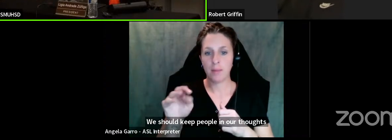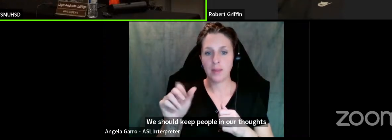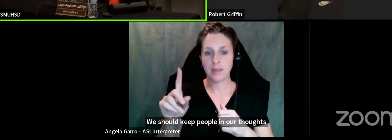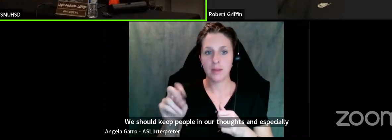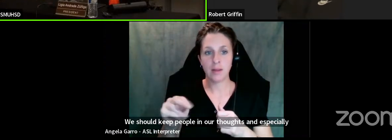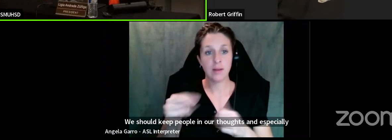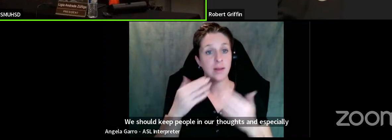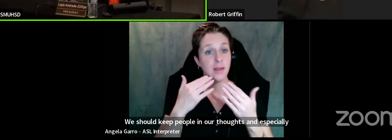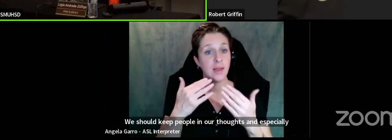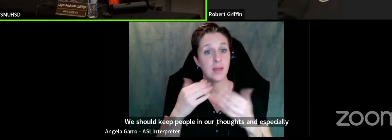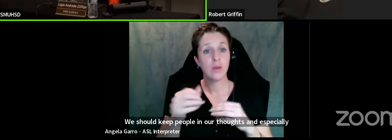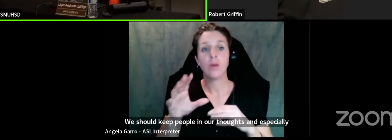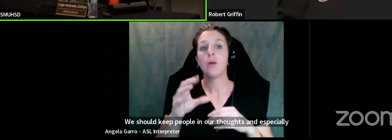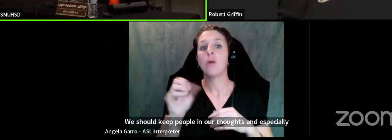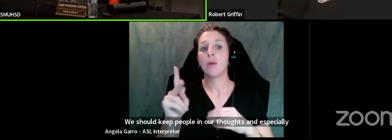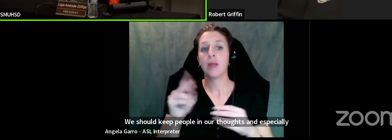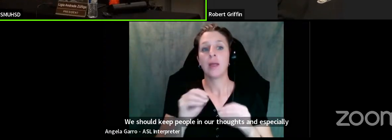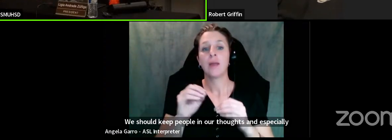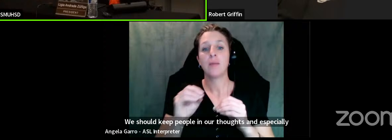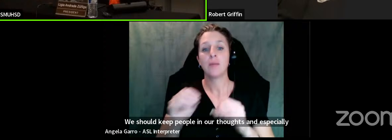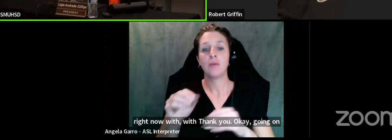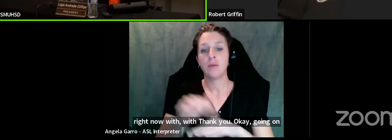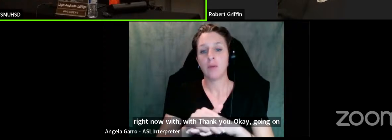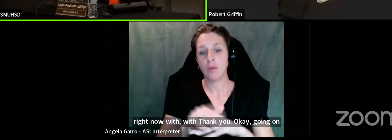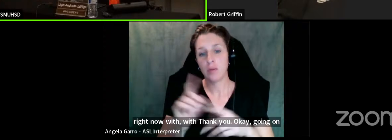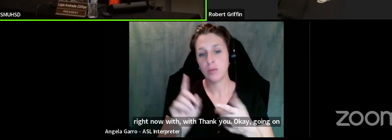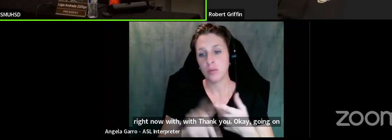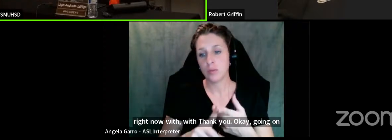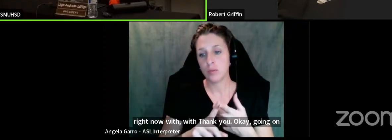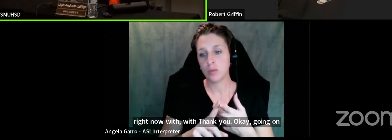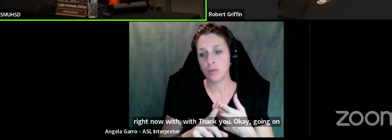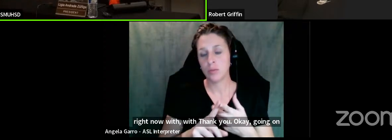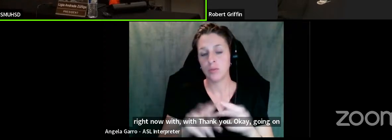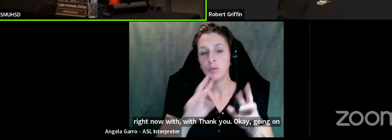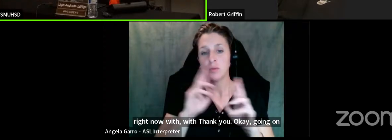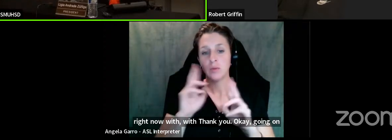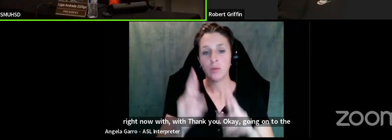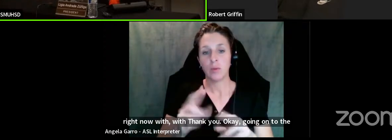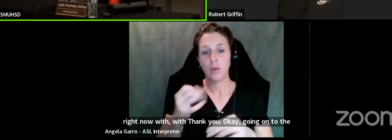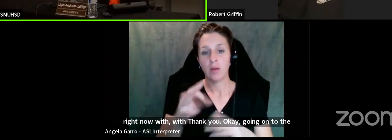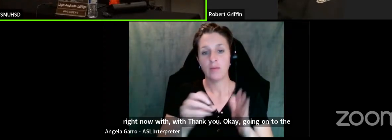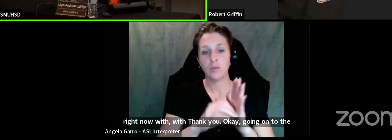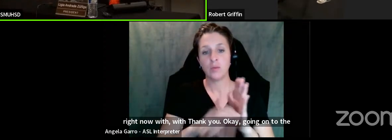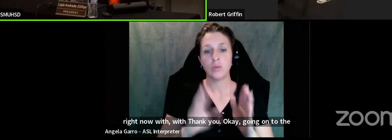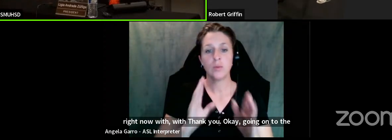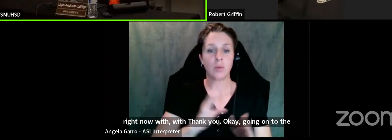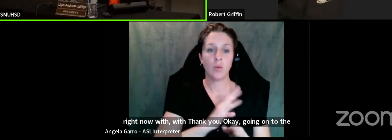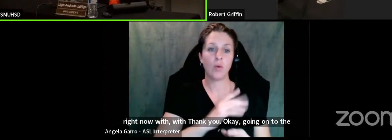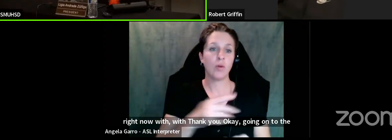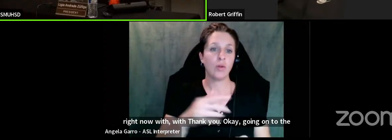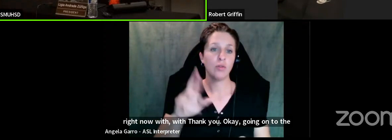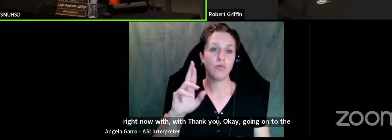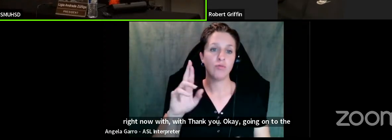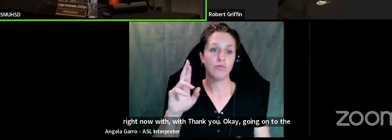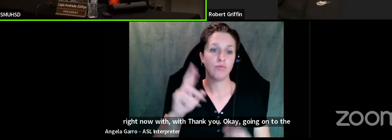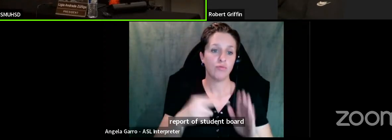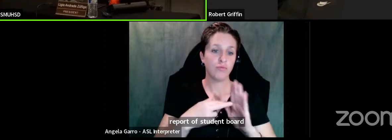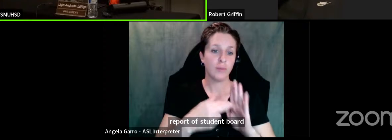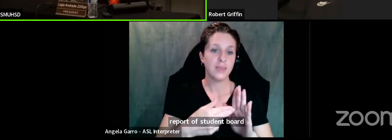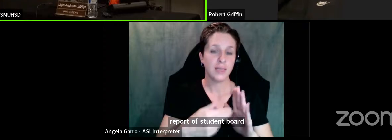Thank you. Okay, going on to the report of student board representatives.